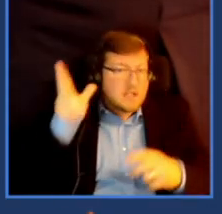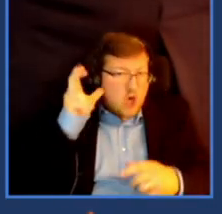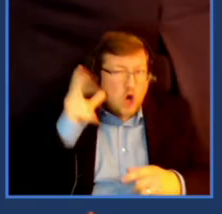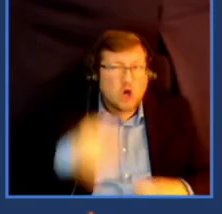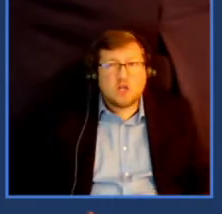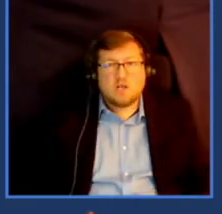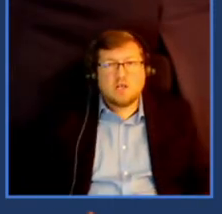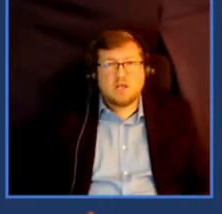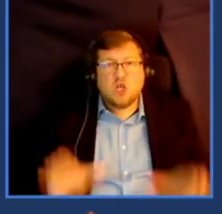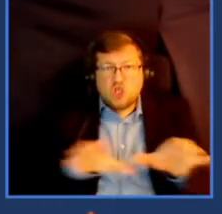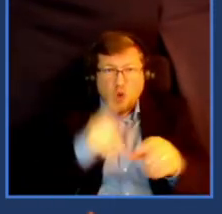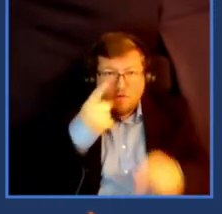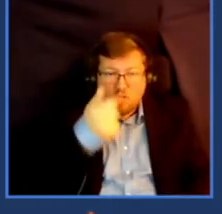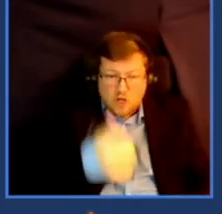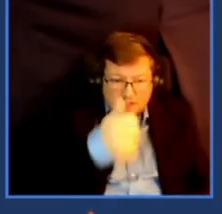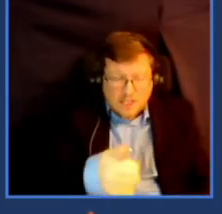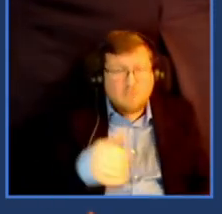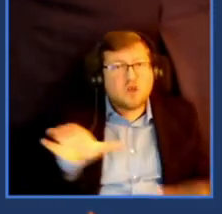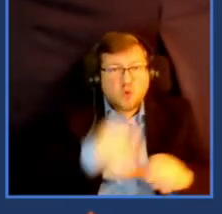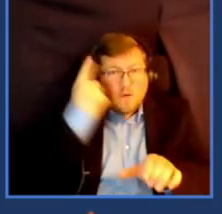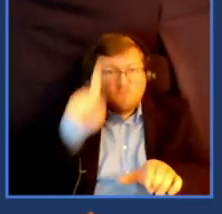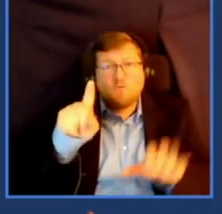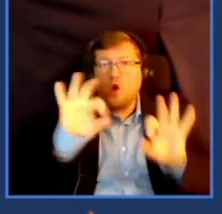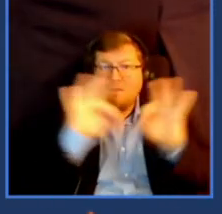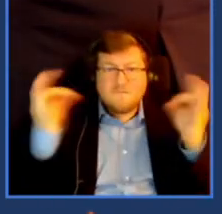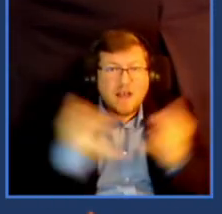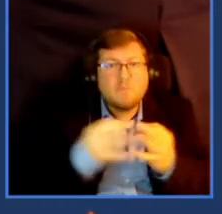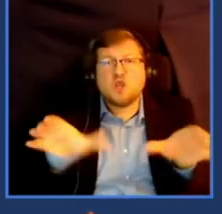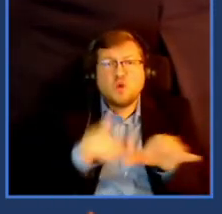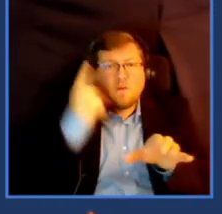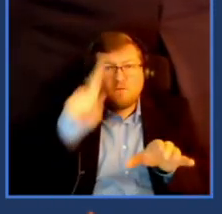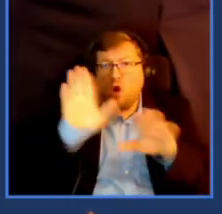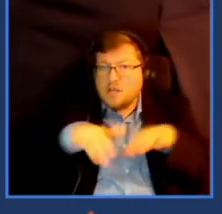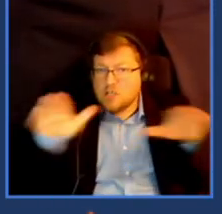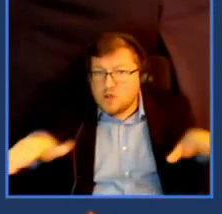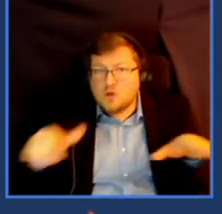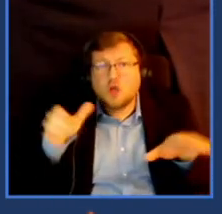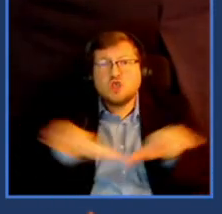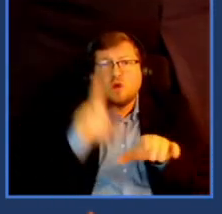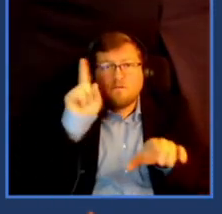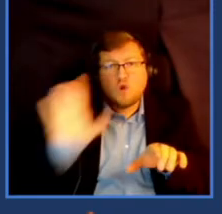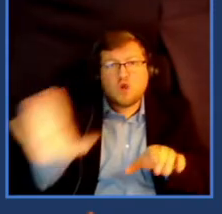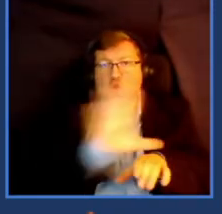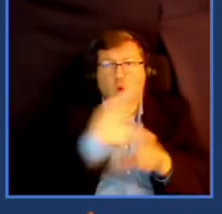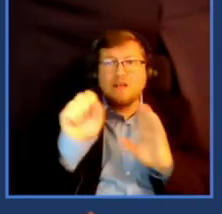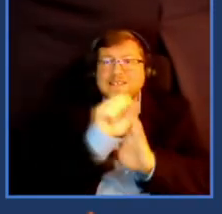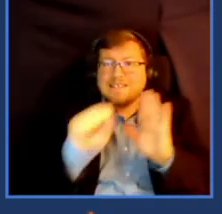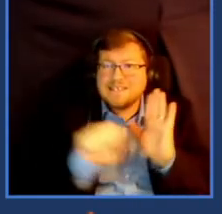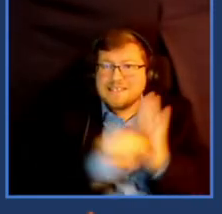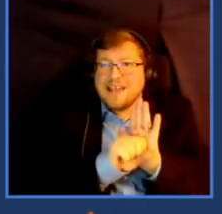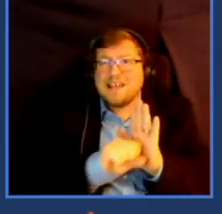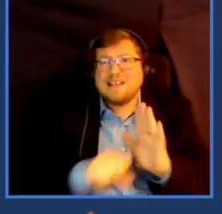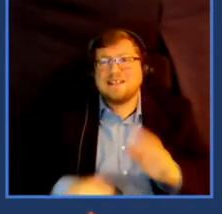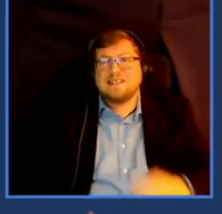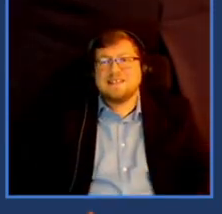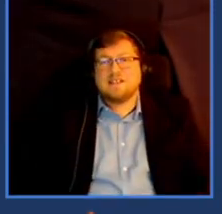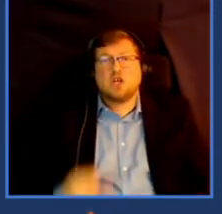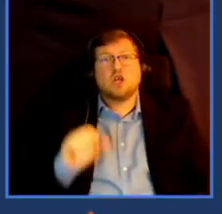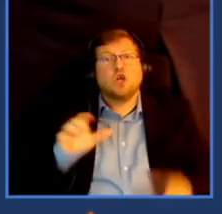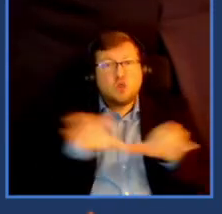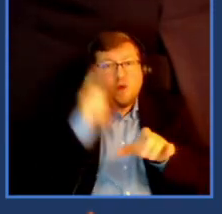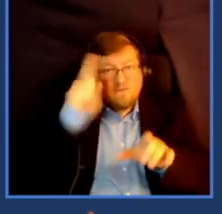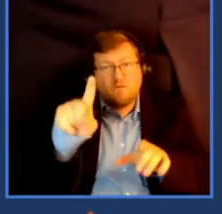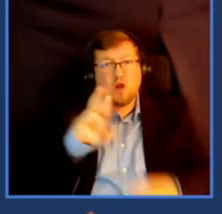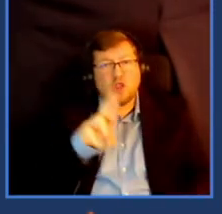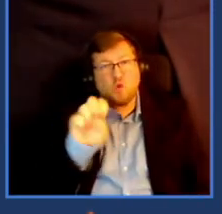yourselves. Do it for your families. Do it for your children. Do it for your state, your country. Do it for all those who